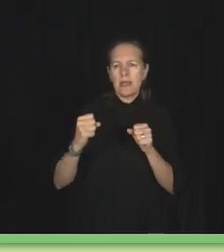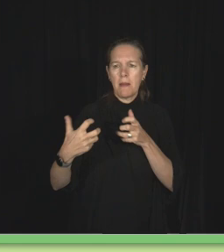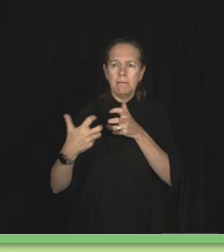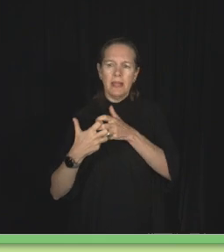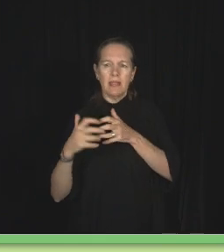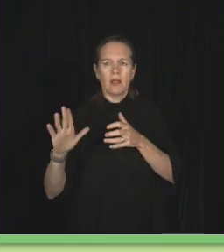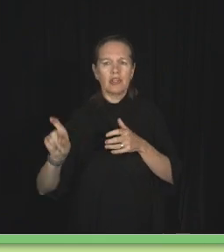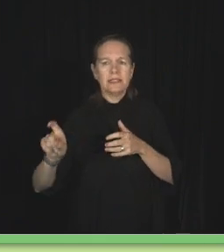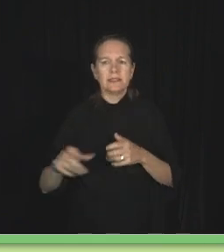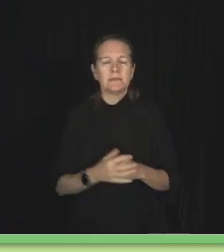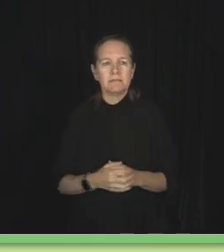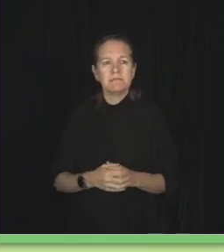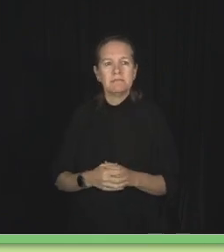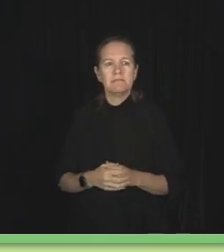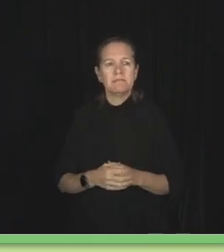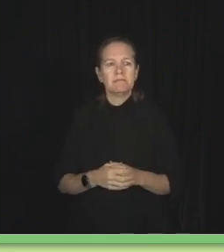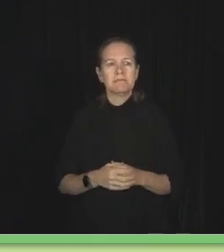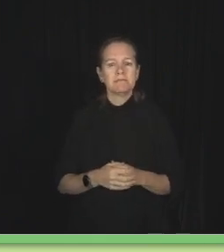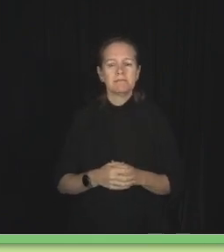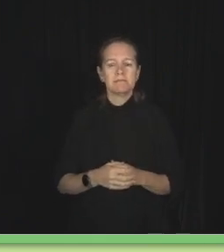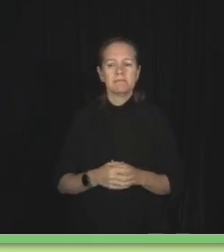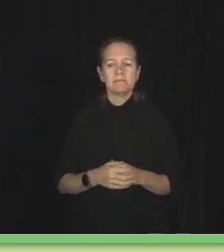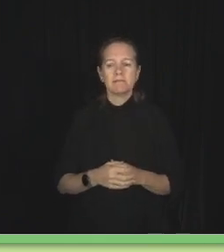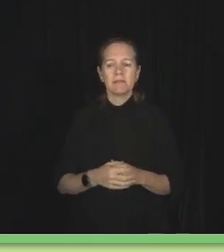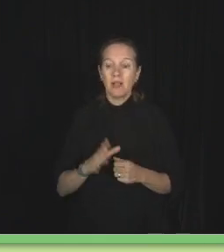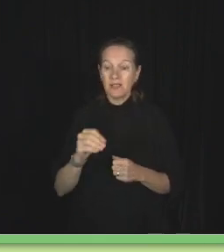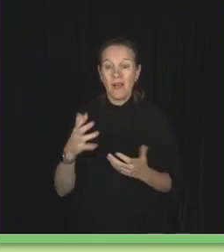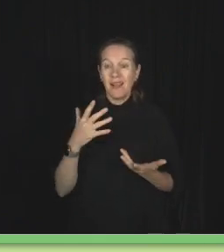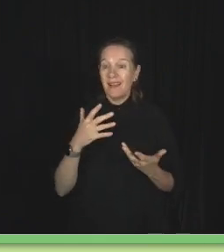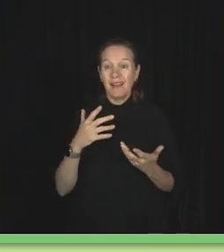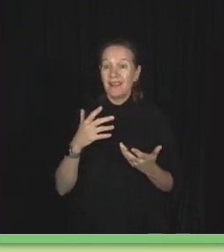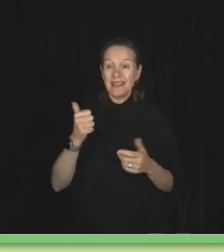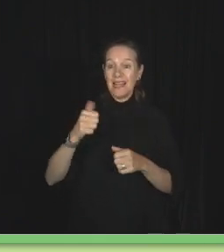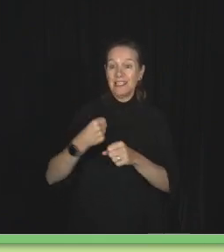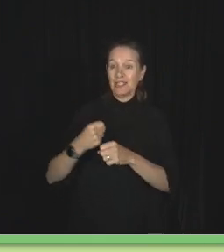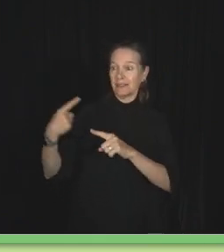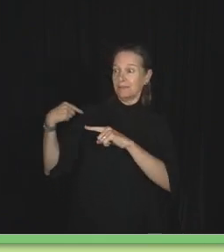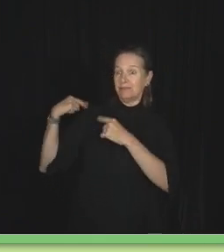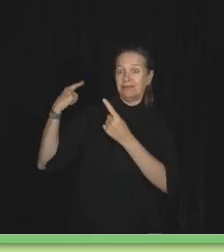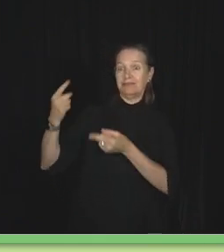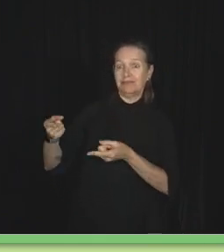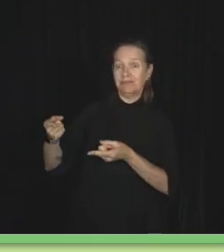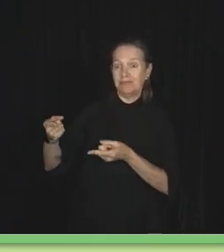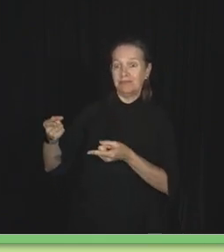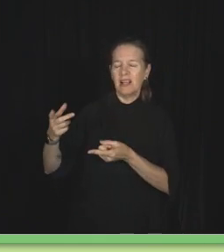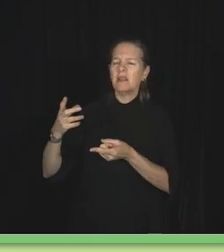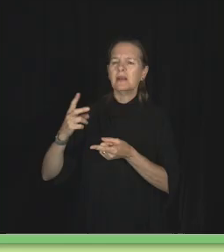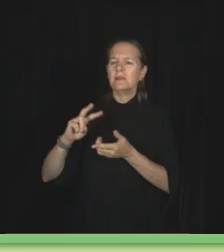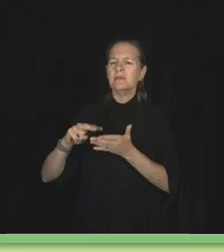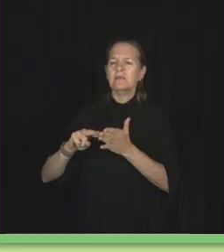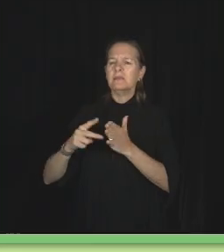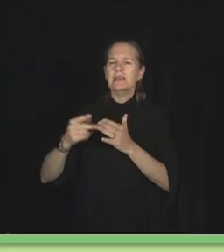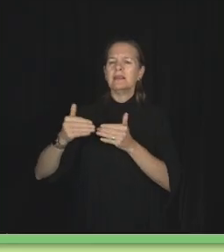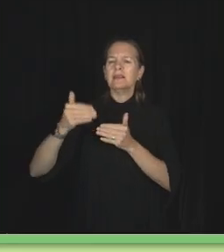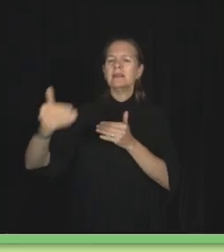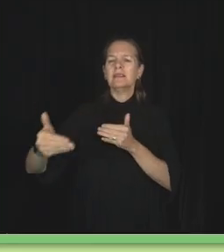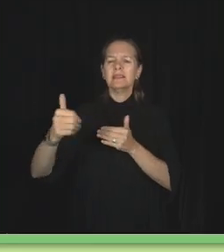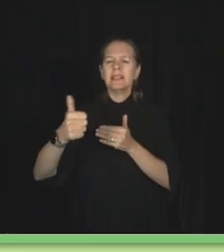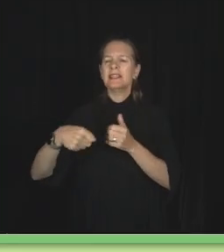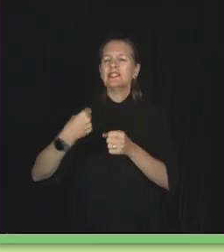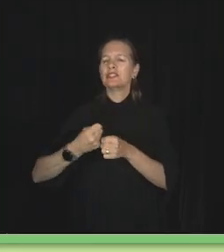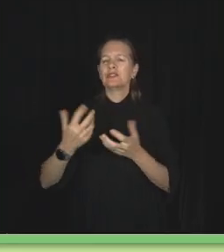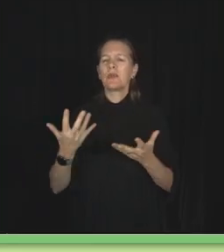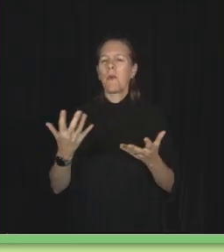needs. So you know, we've got an amazing 10 years behind us. What can drive another amazing 10